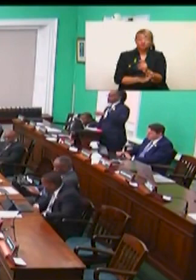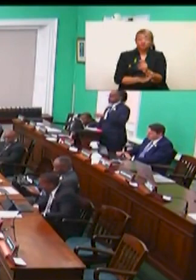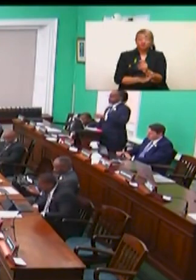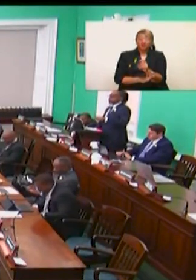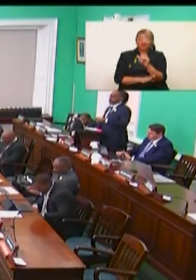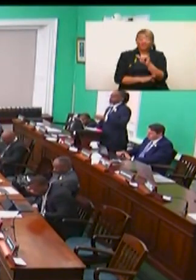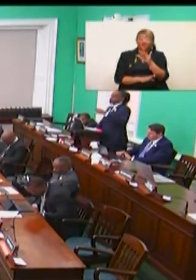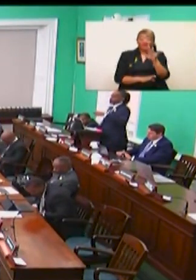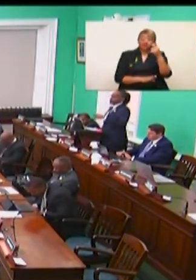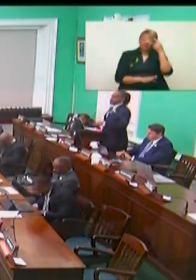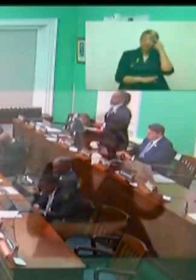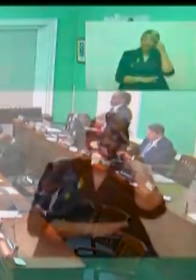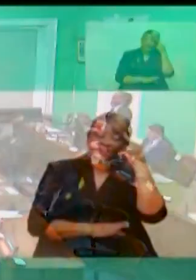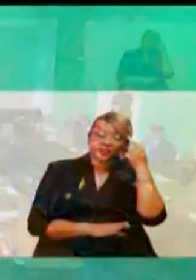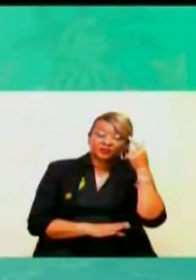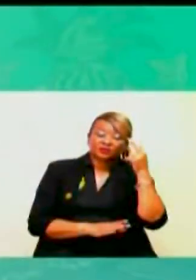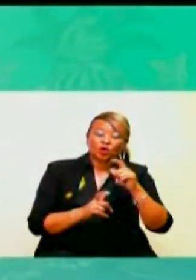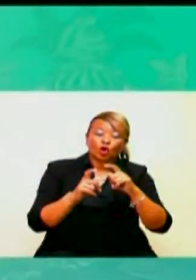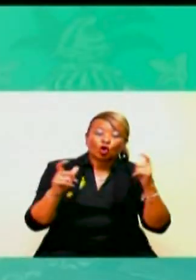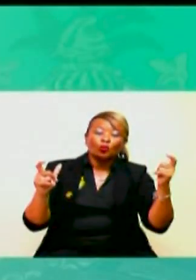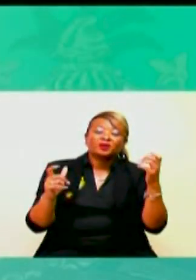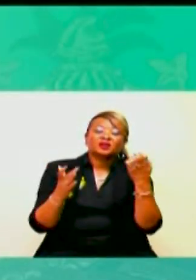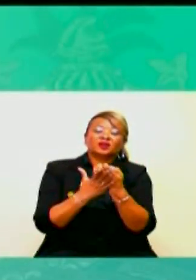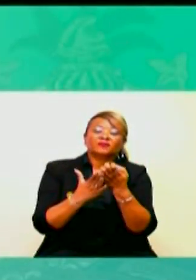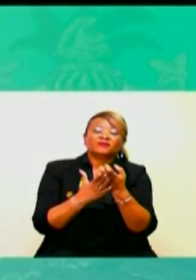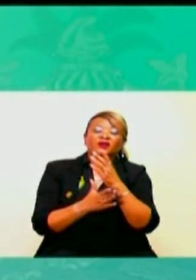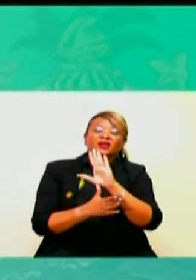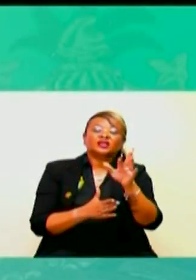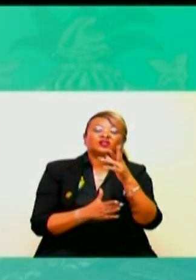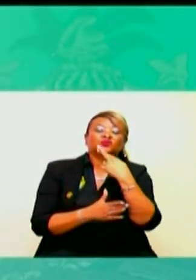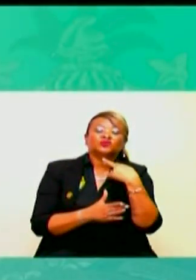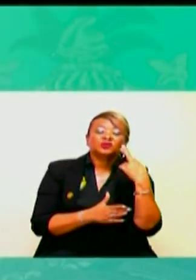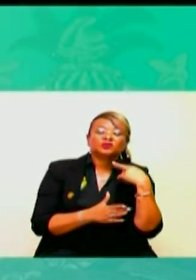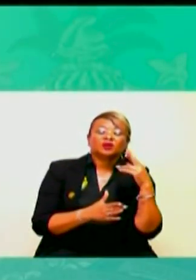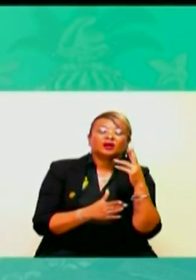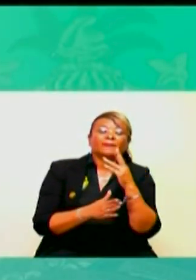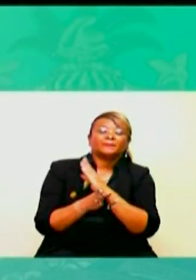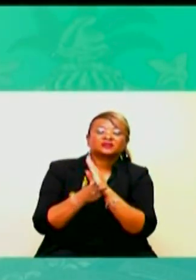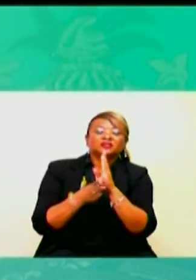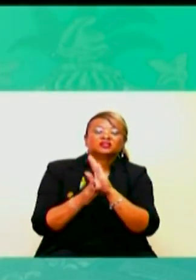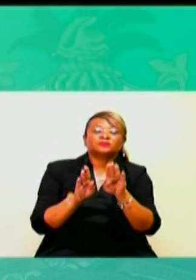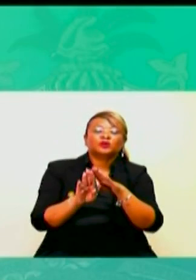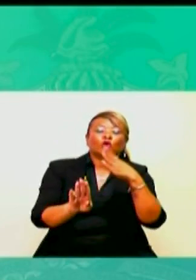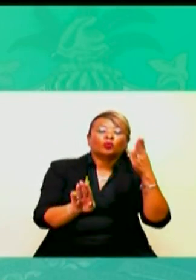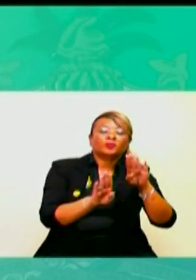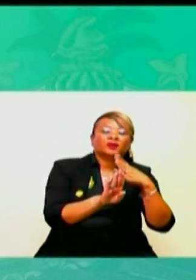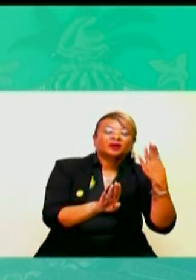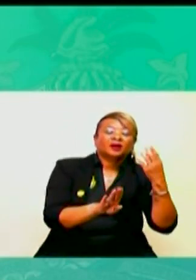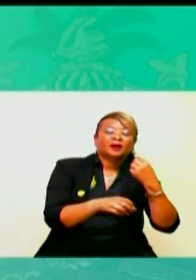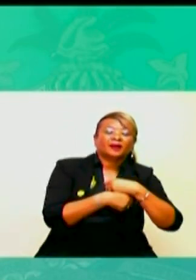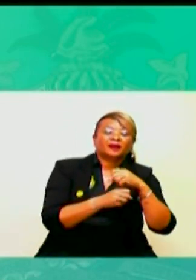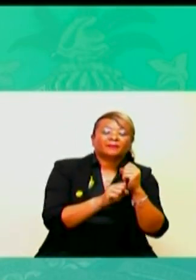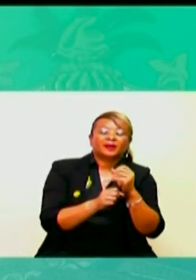fixed that. This government has opened the economy for his restaurant and business to be open and making money.